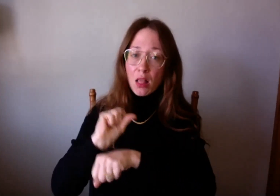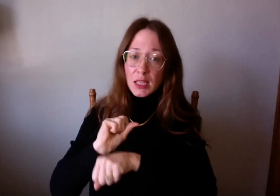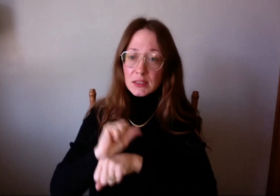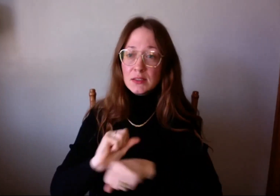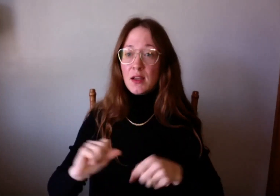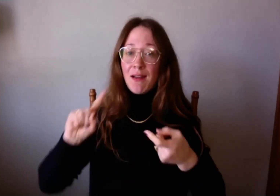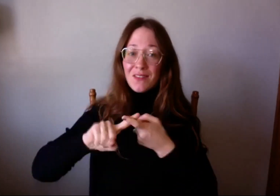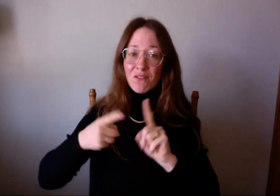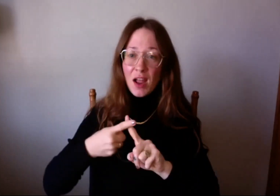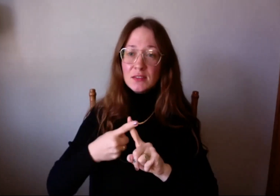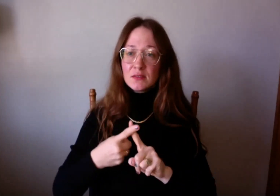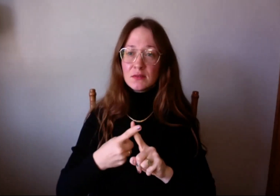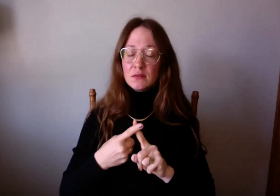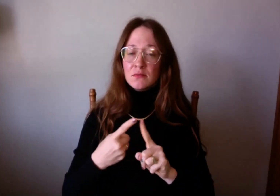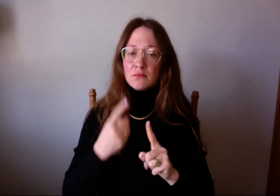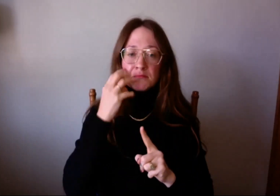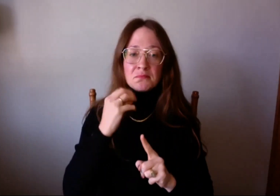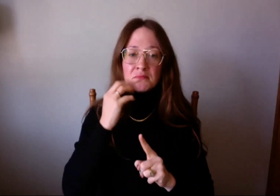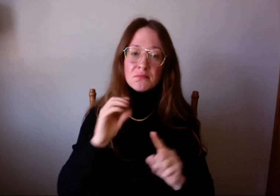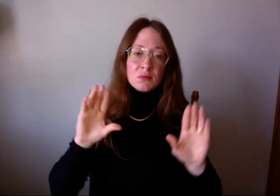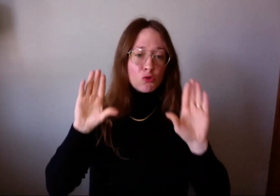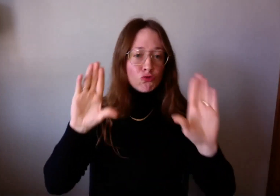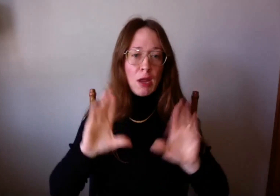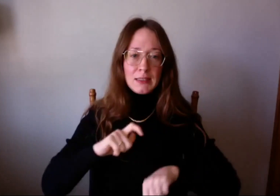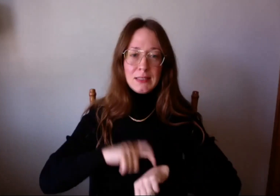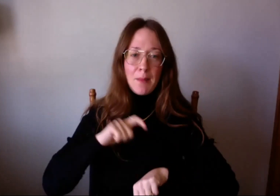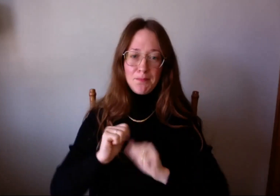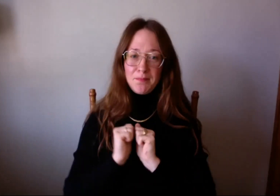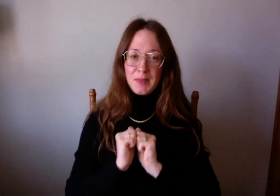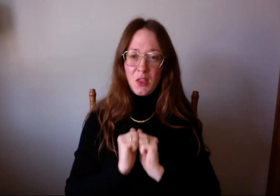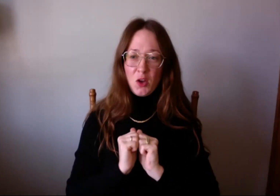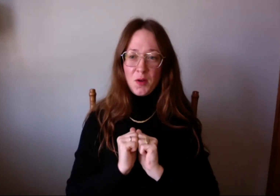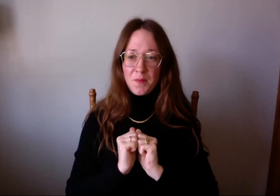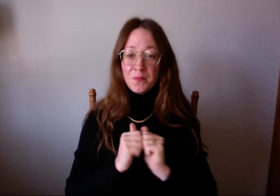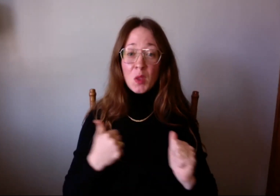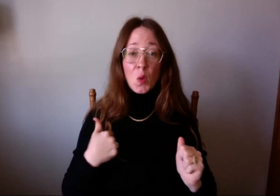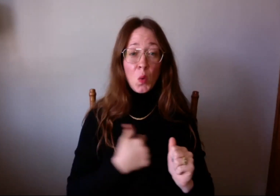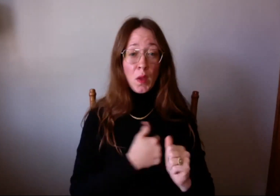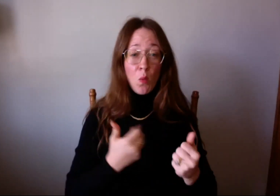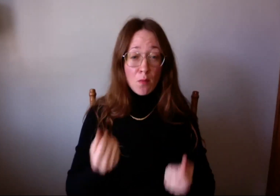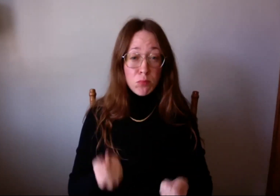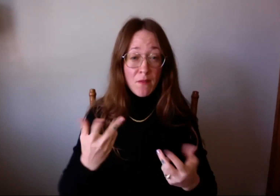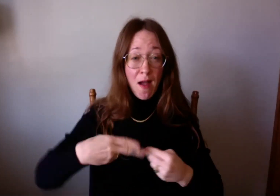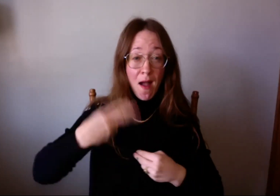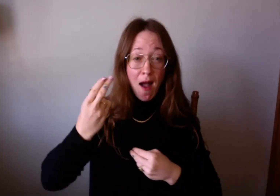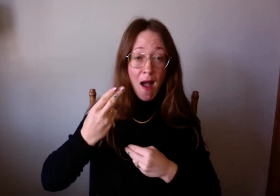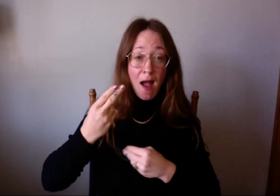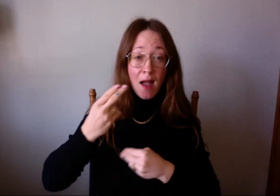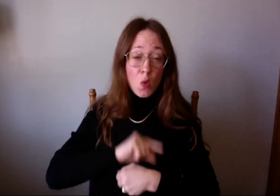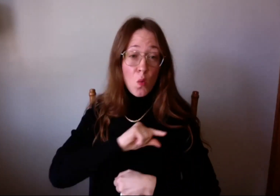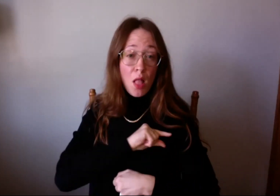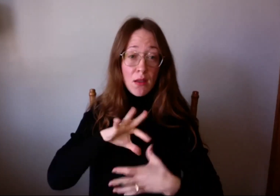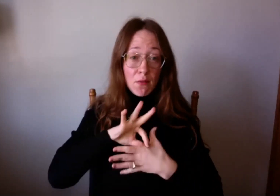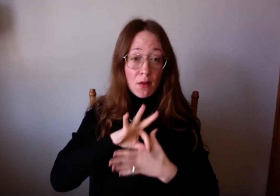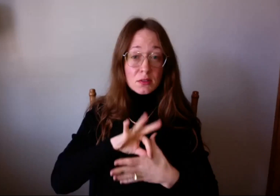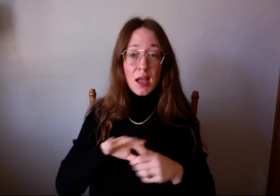with us this year in the conference. In the spirit of providing high quality content in a practical format that